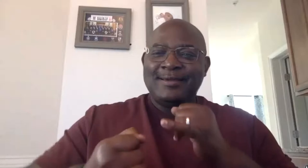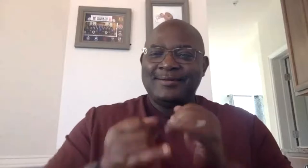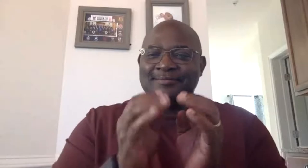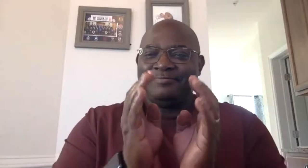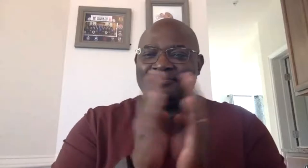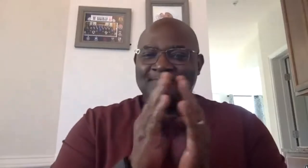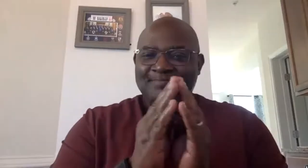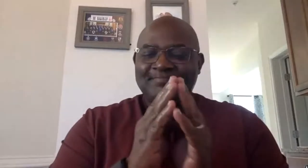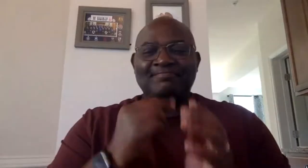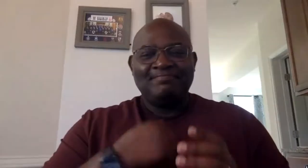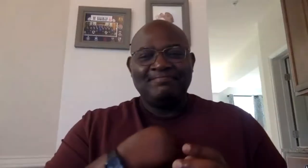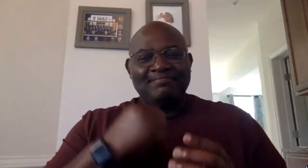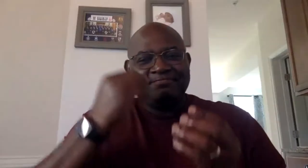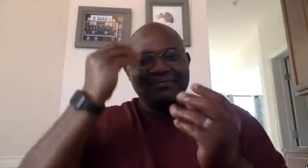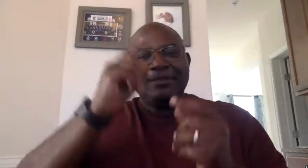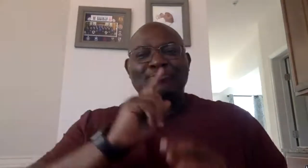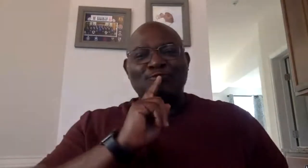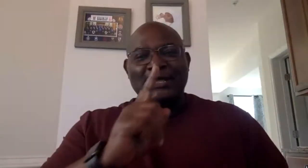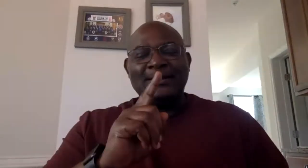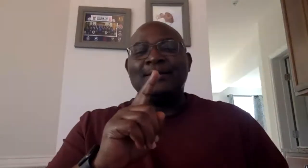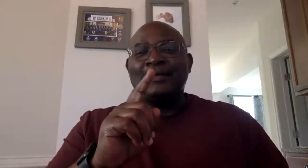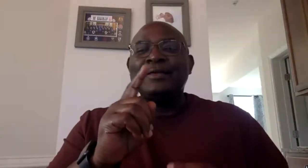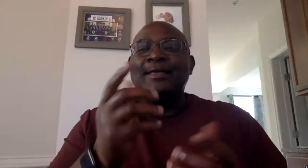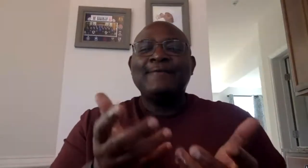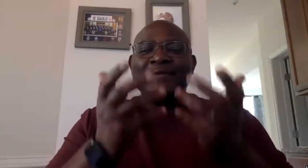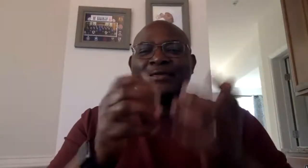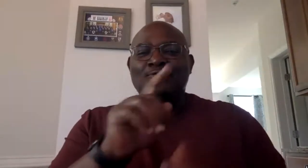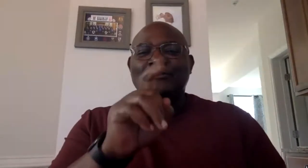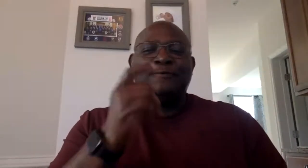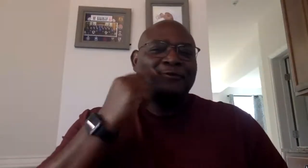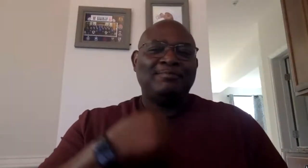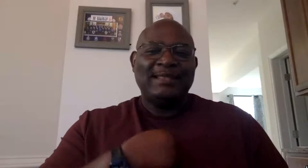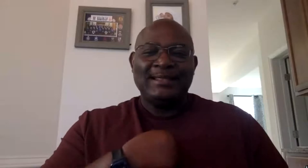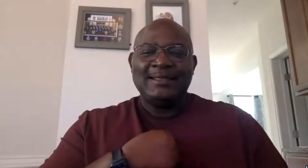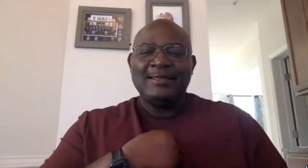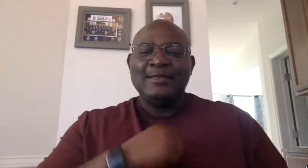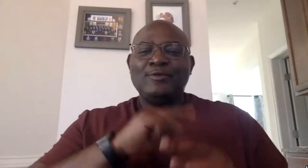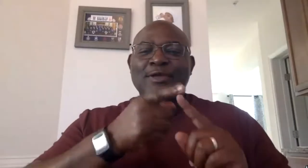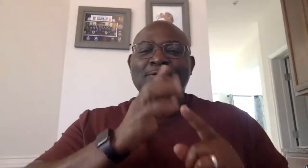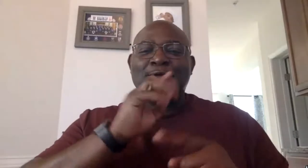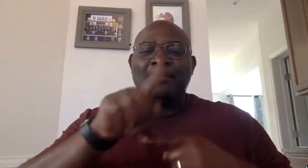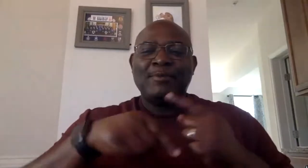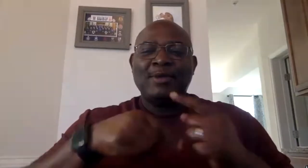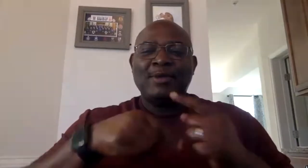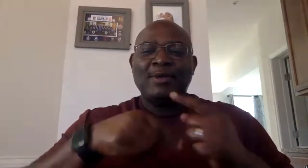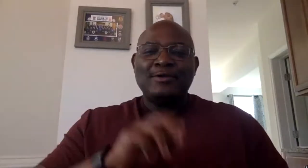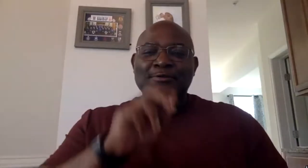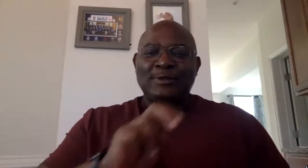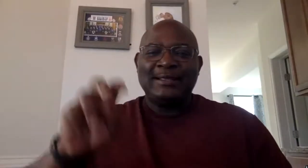Atta. So from our last meeting, I definitely was in my thoughts, and it was a heavy question for